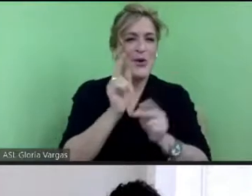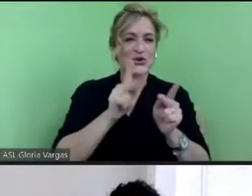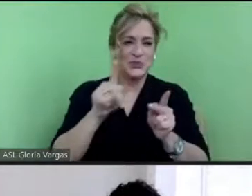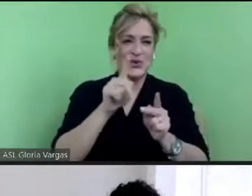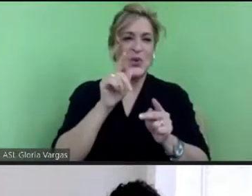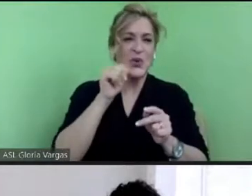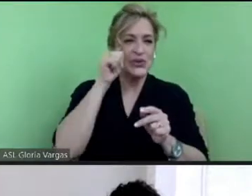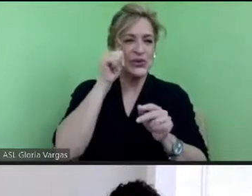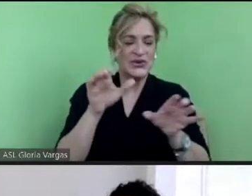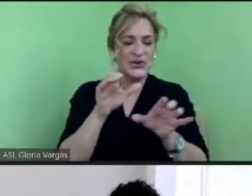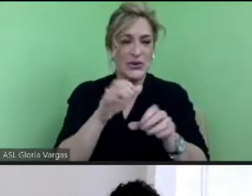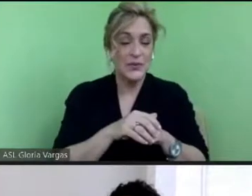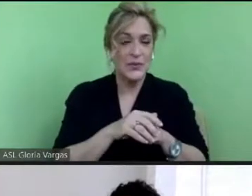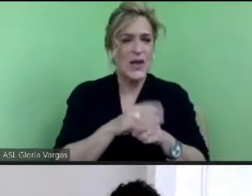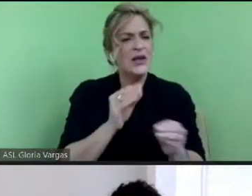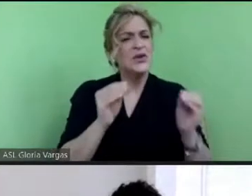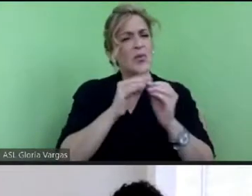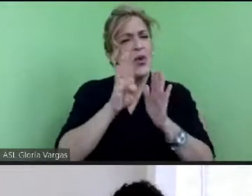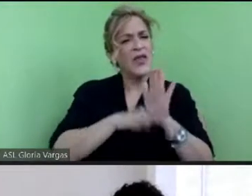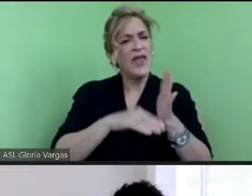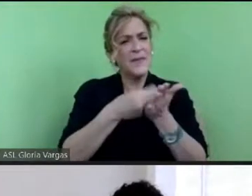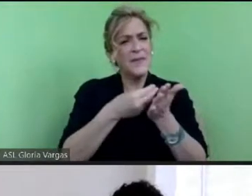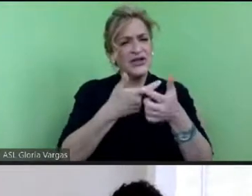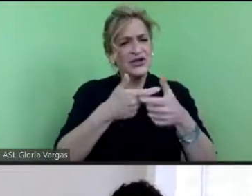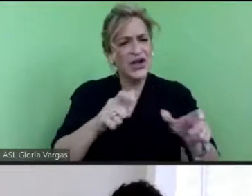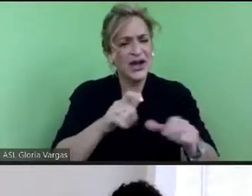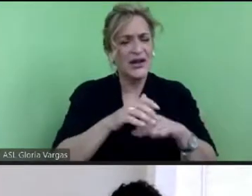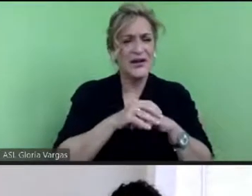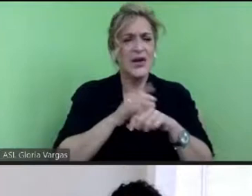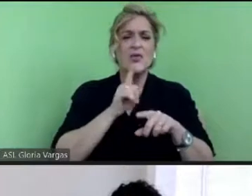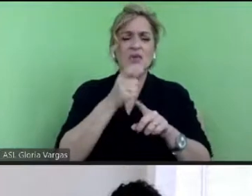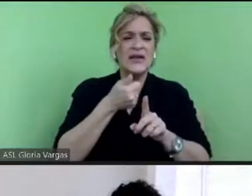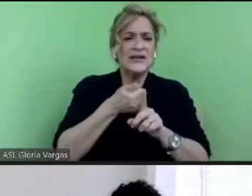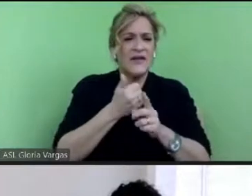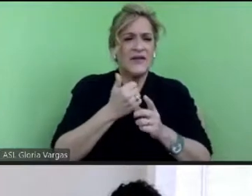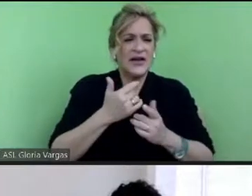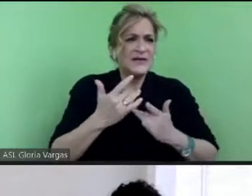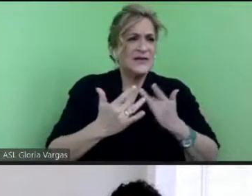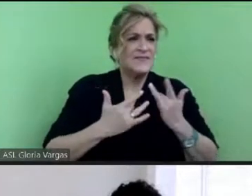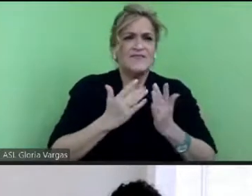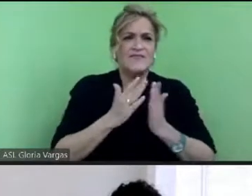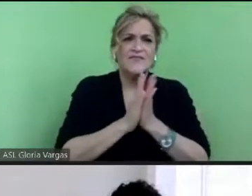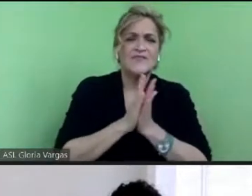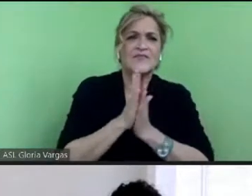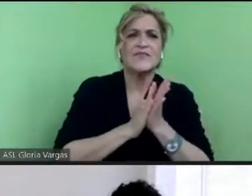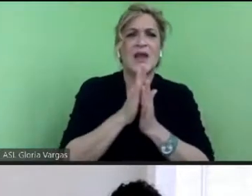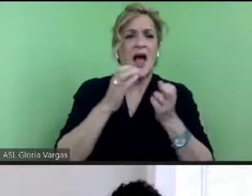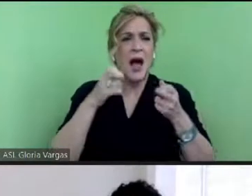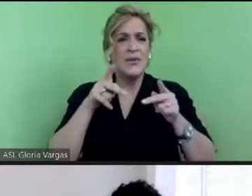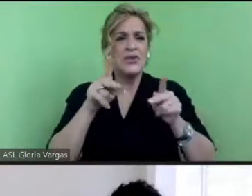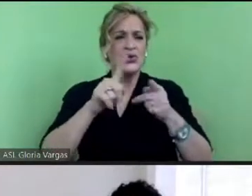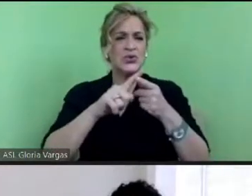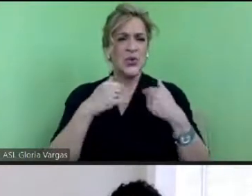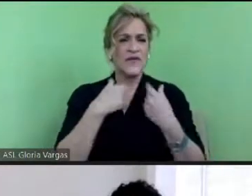itself is quite important, but it's also about self-esteem and the opportunity to develop those freely given relationships that